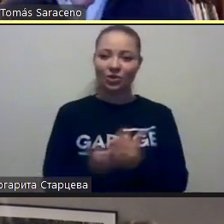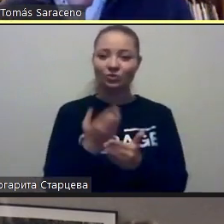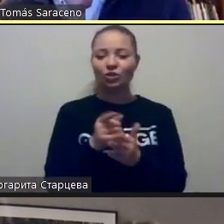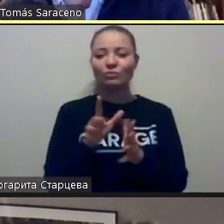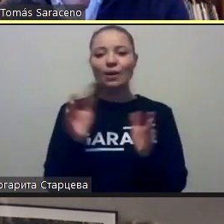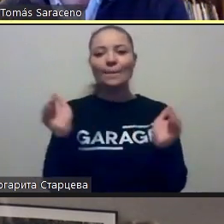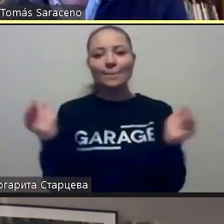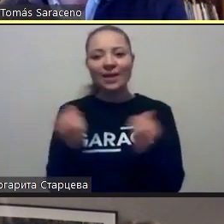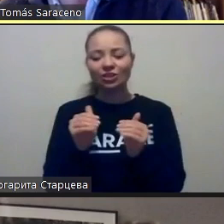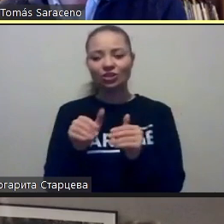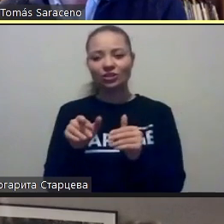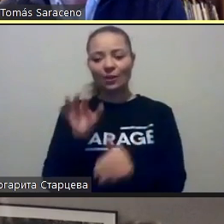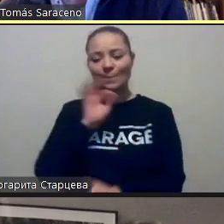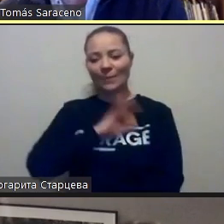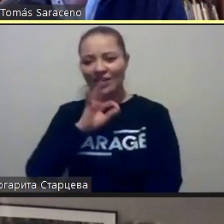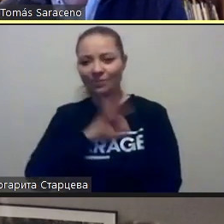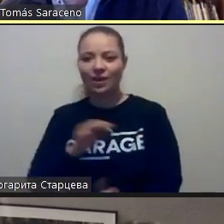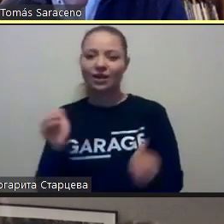talk about sustainability, it's not only about